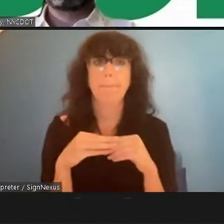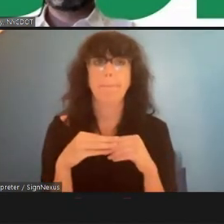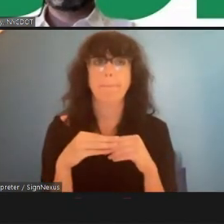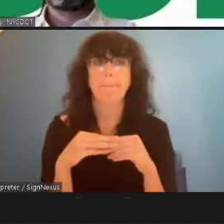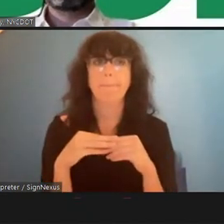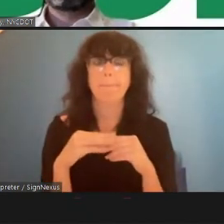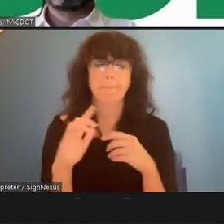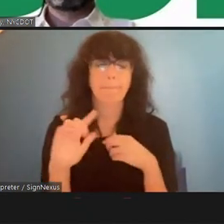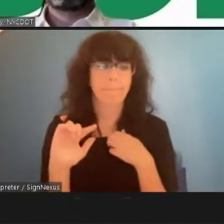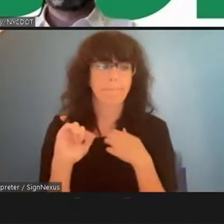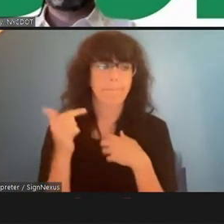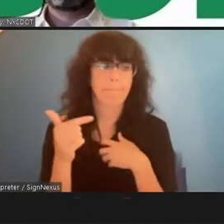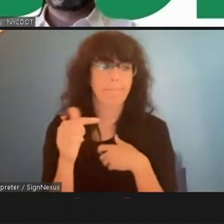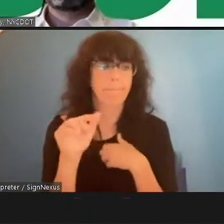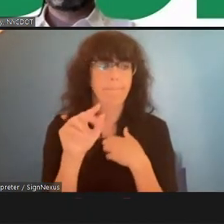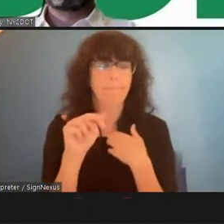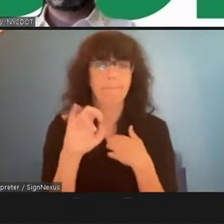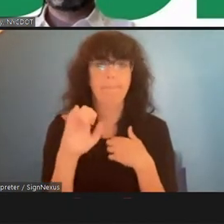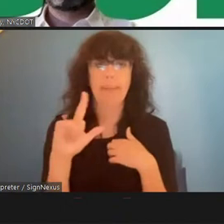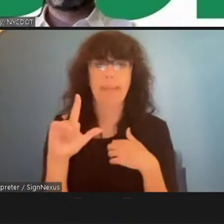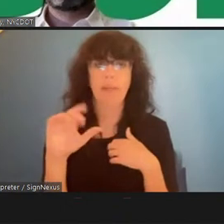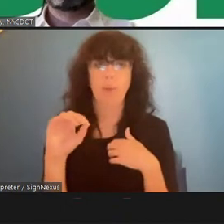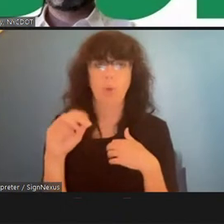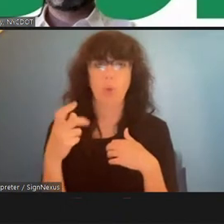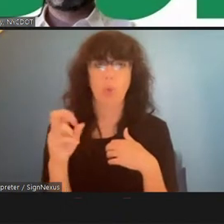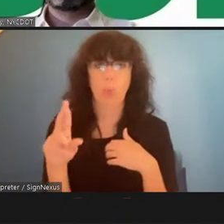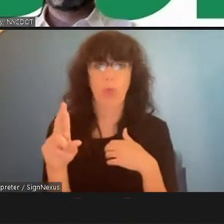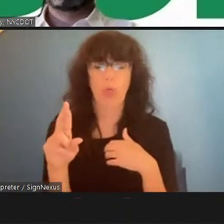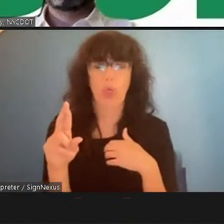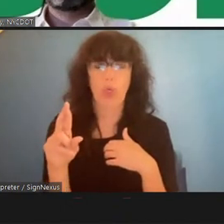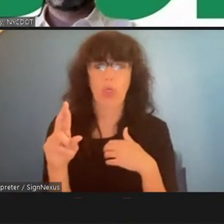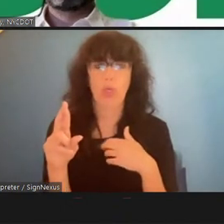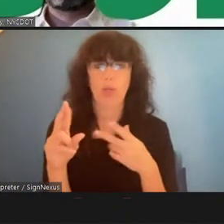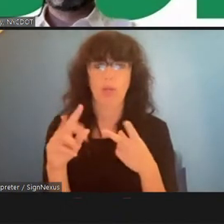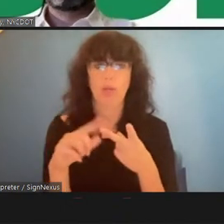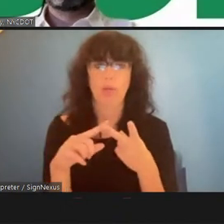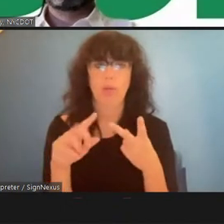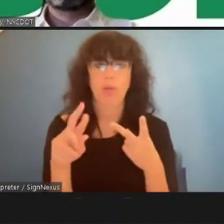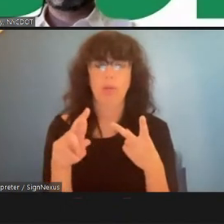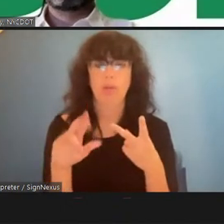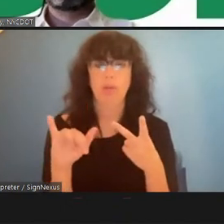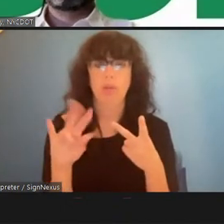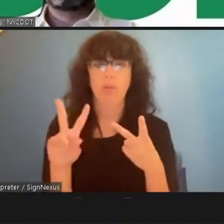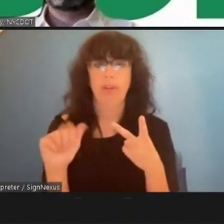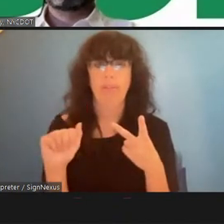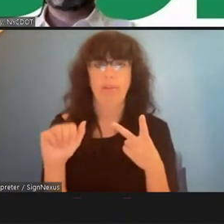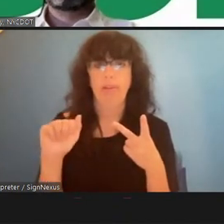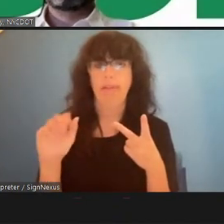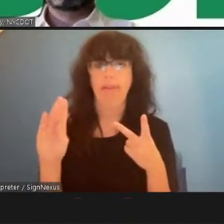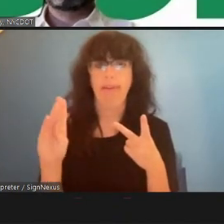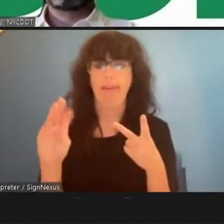our next speaker is neil cooper followed by riva ambrose